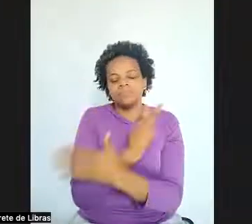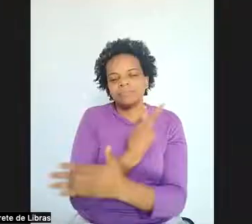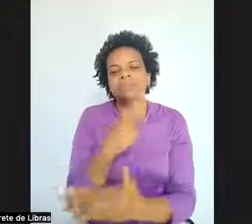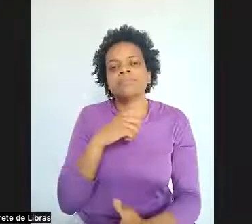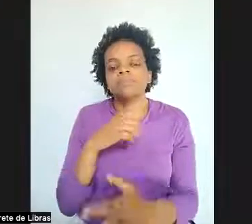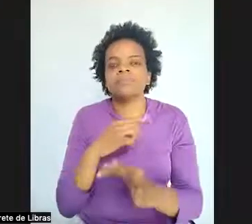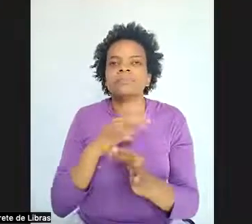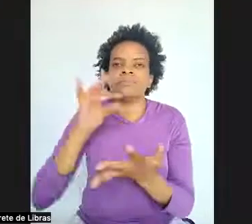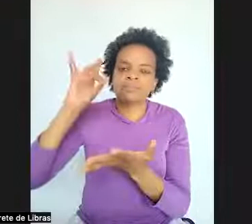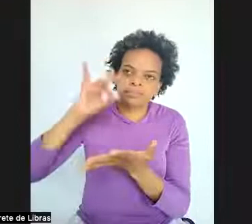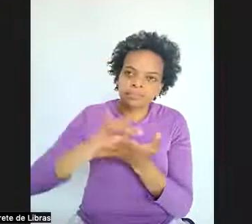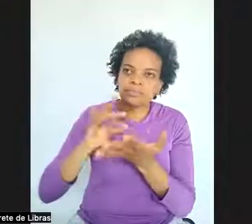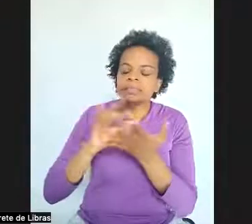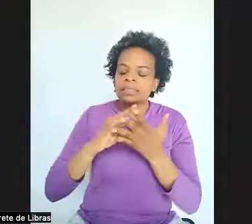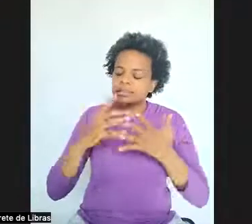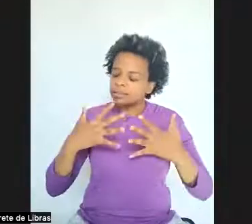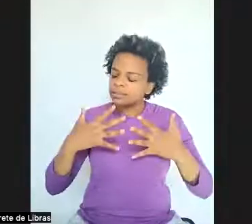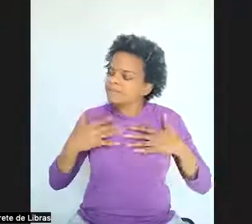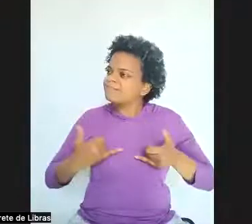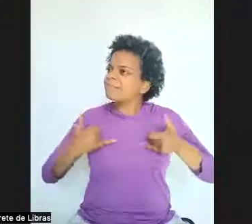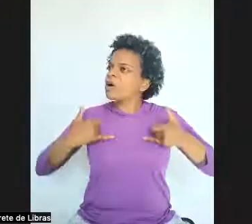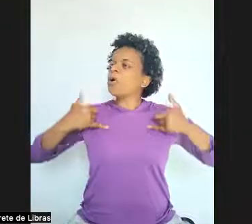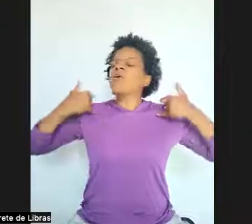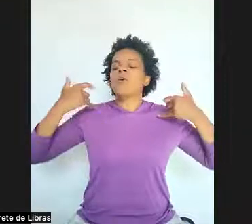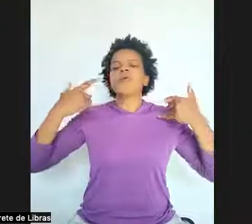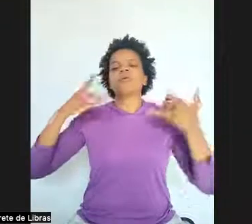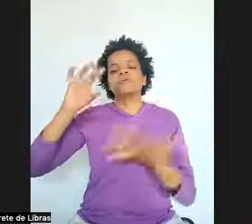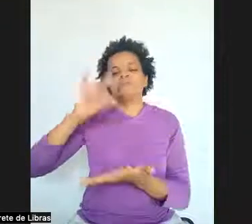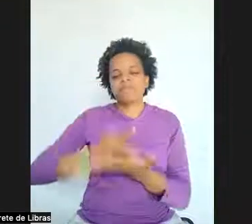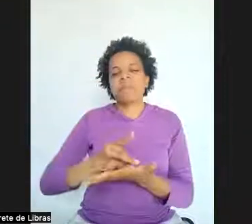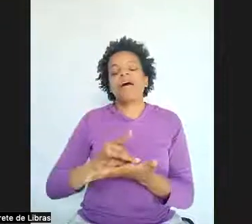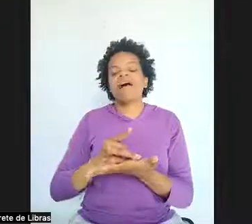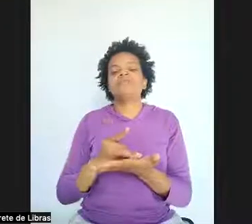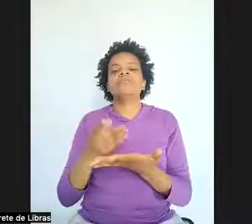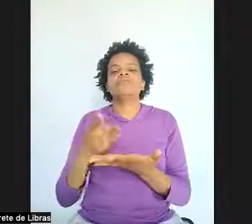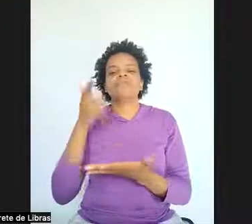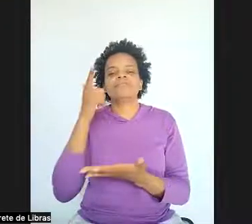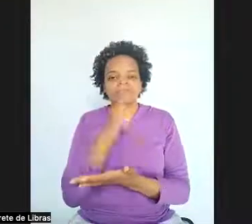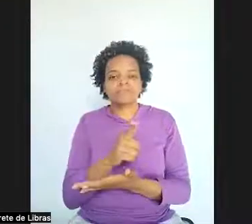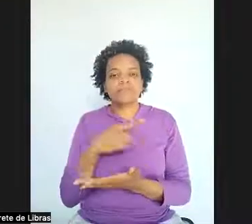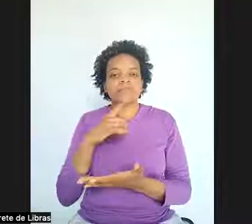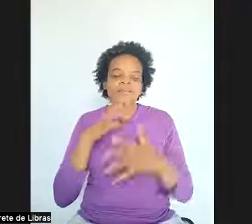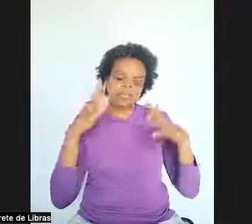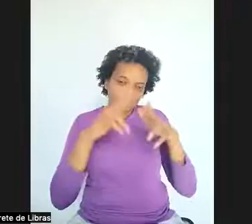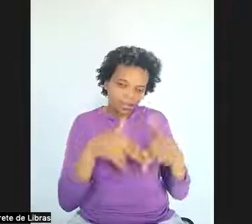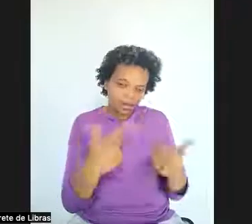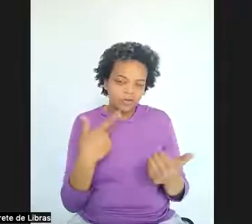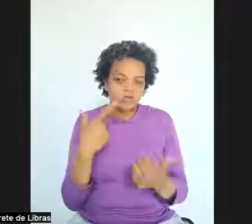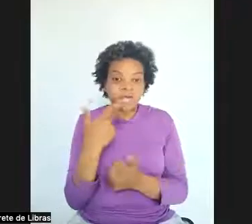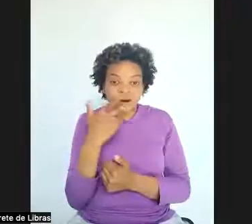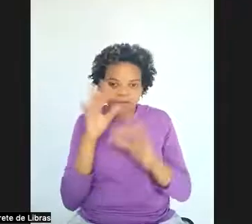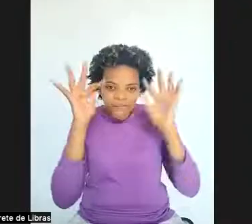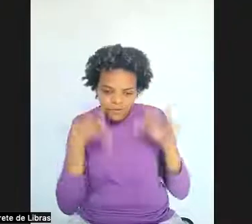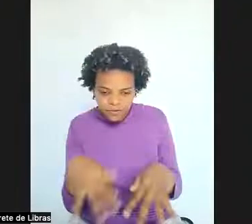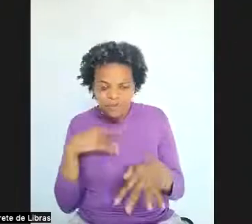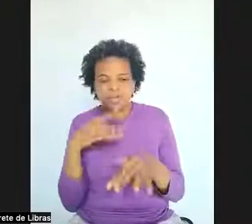produce the videos telling their stories, and this is really incredible. Let me give you a spoiler to you